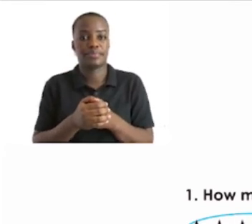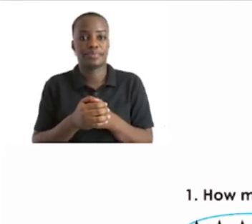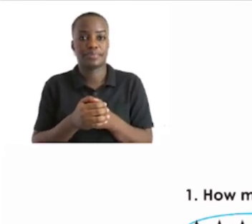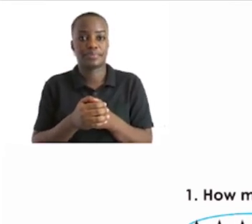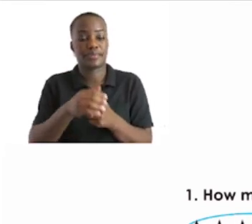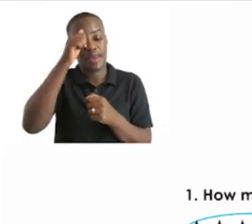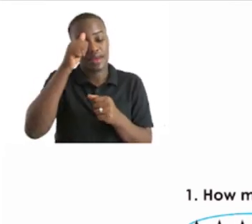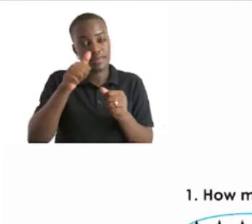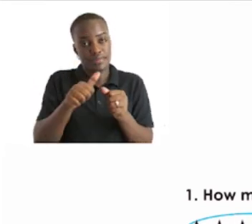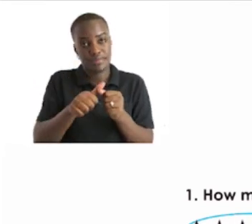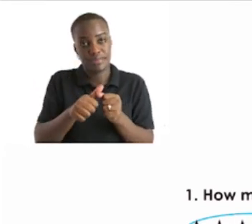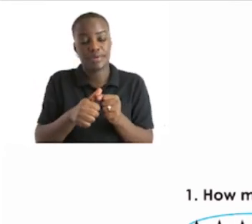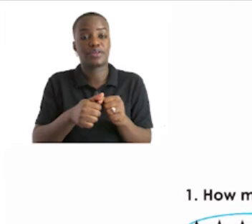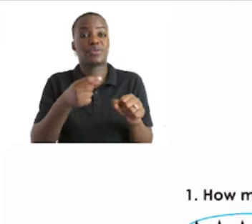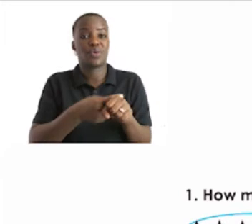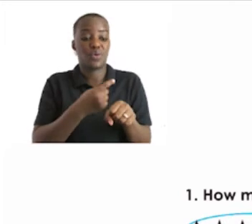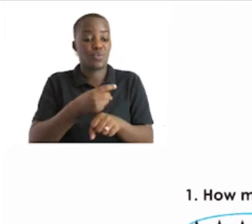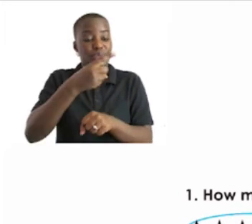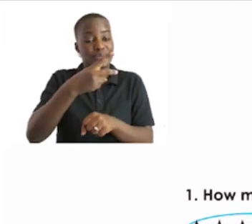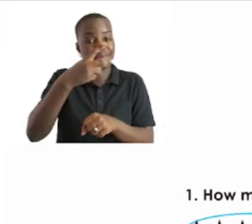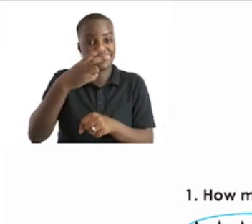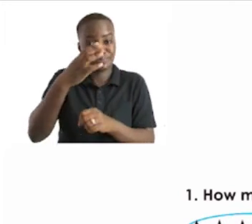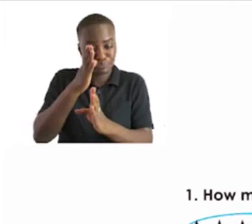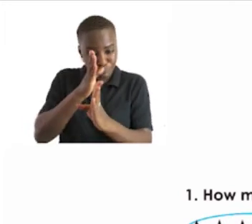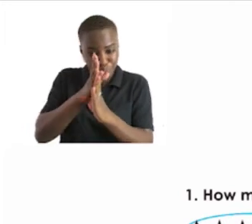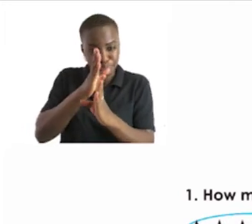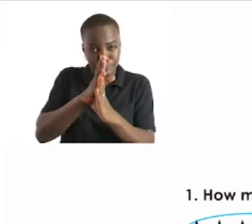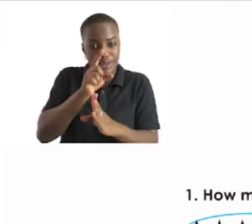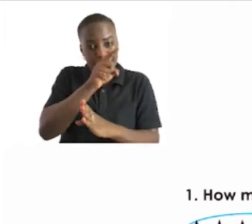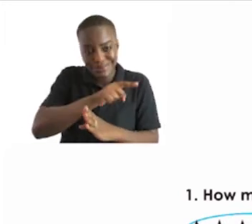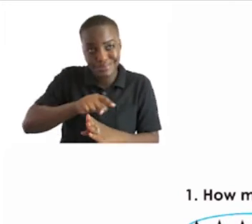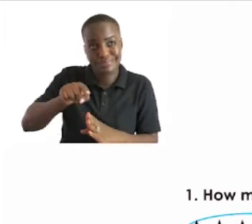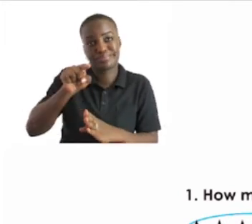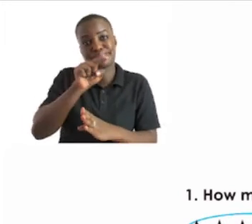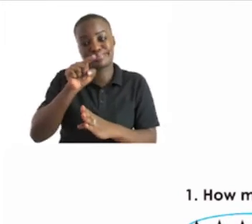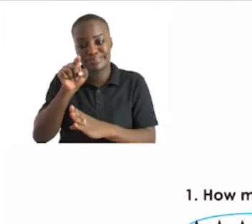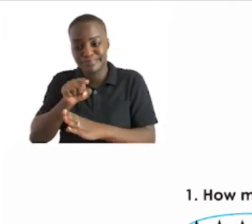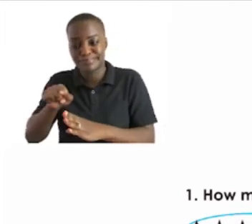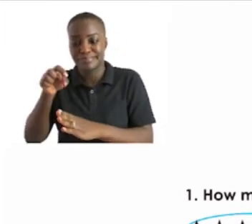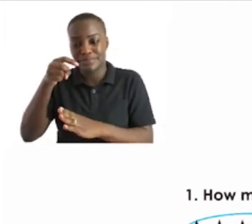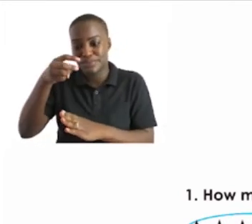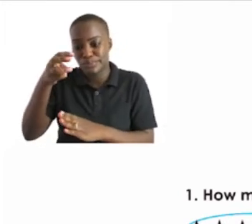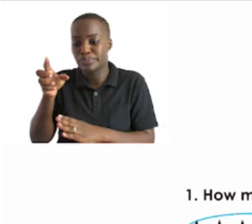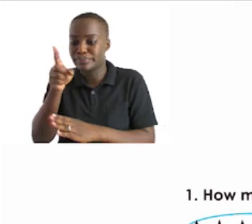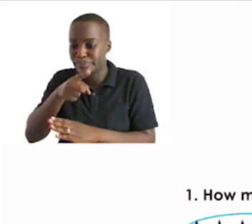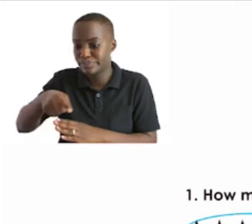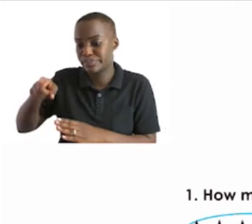And remember to count out loud as you are circling. Let's just look at number